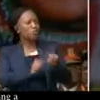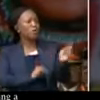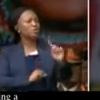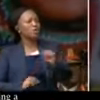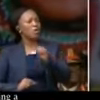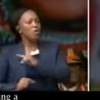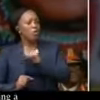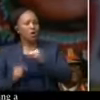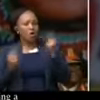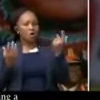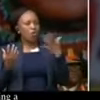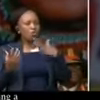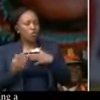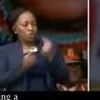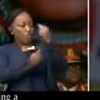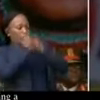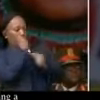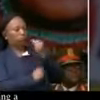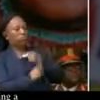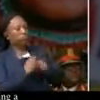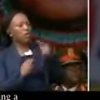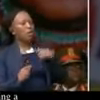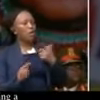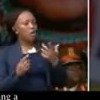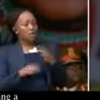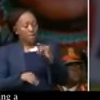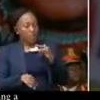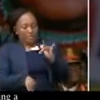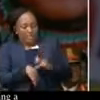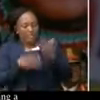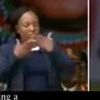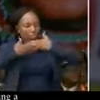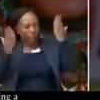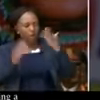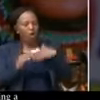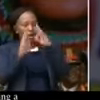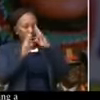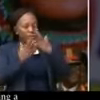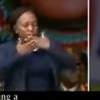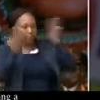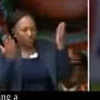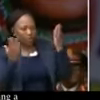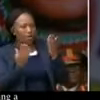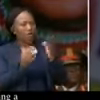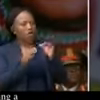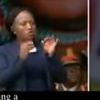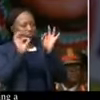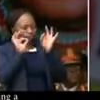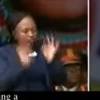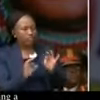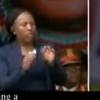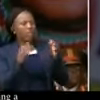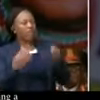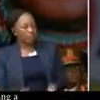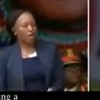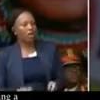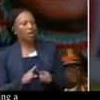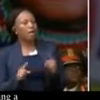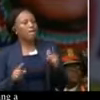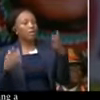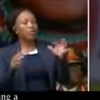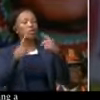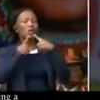because we don't want to be accused of being insensitive and disrespecting your dignified funeral. We